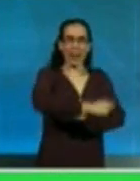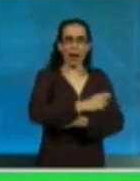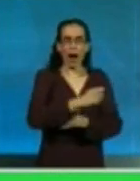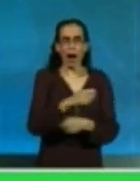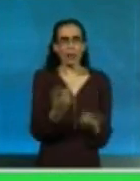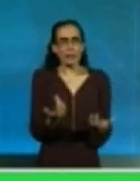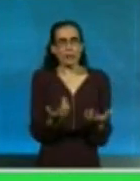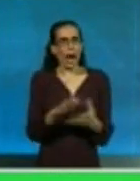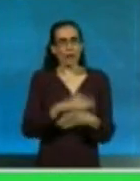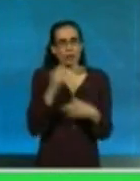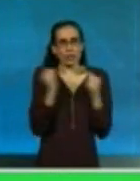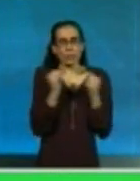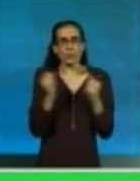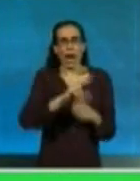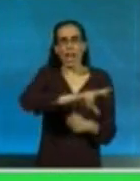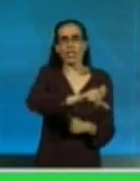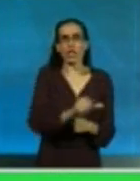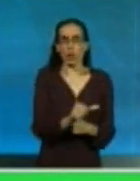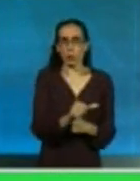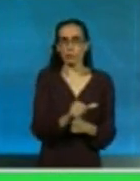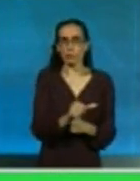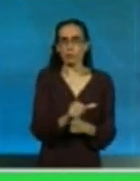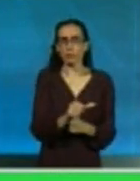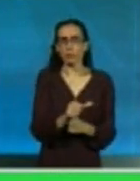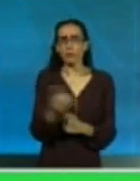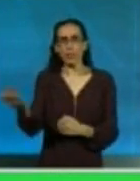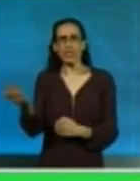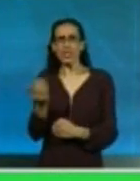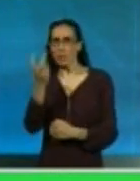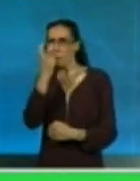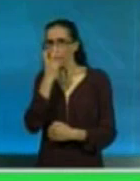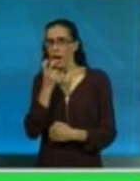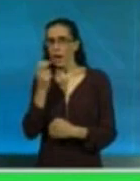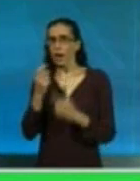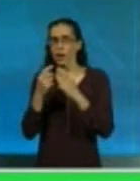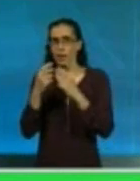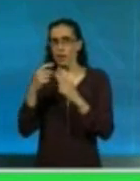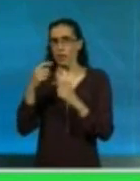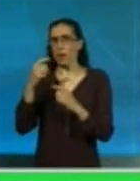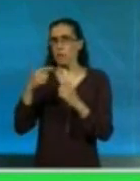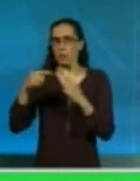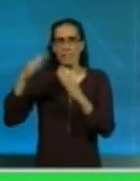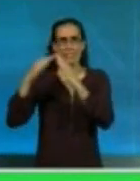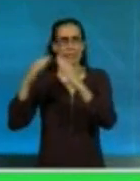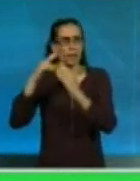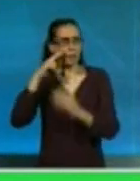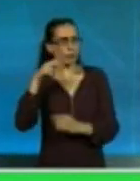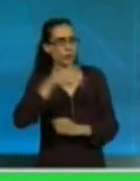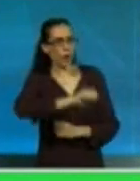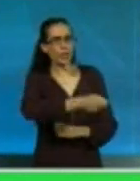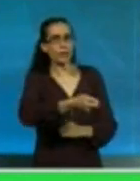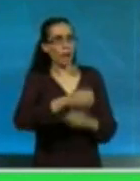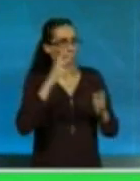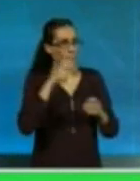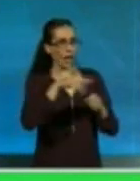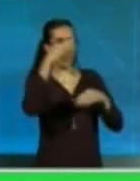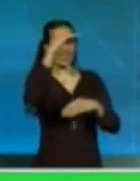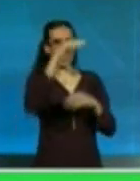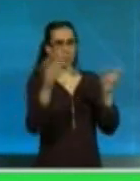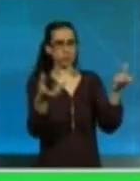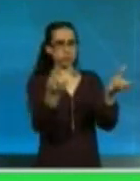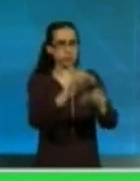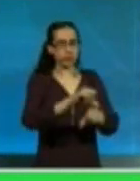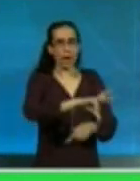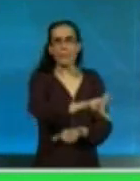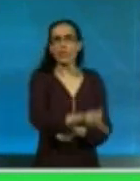anzjana mill-quddies issib id-dar imqalba għax daħlu l-ħallelin. Nafx jiġifieri wkoll meta nsterqu tfal minn taħt idejhom mijiethom,